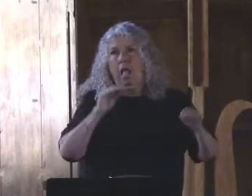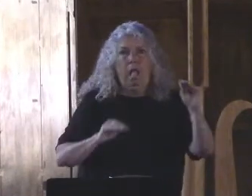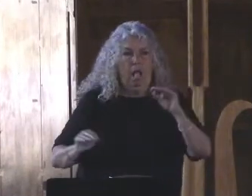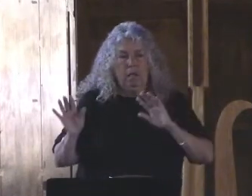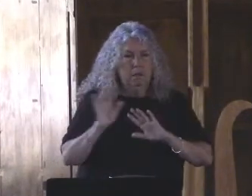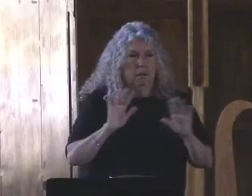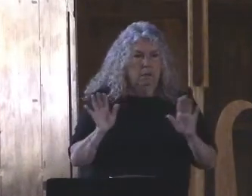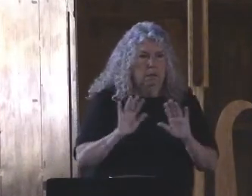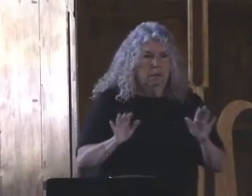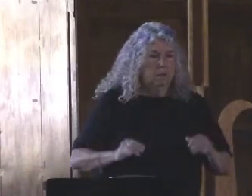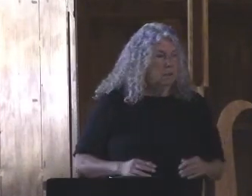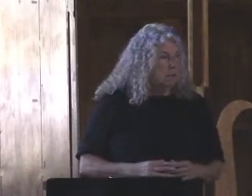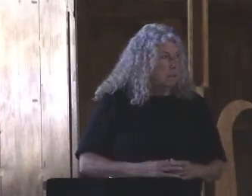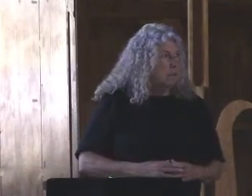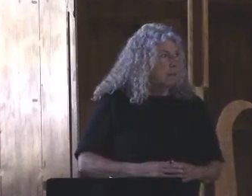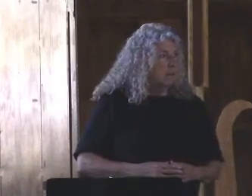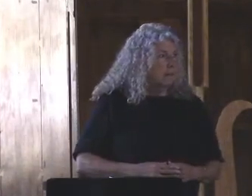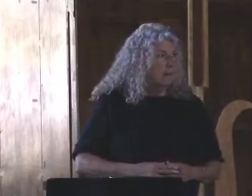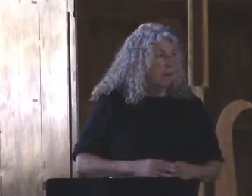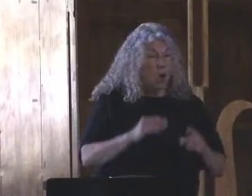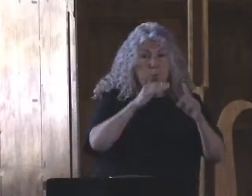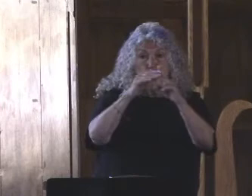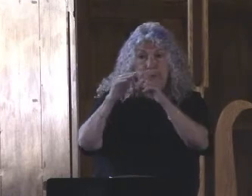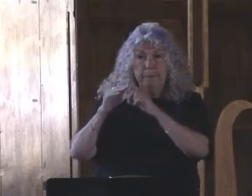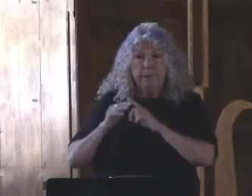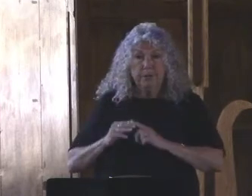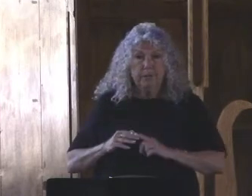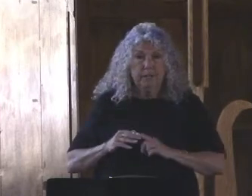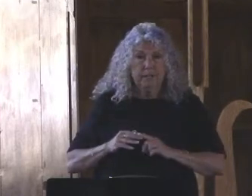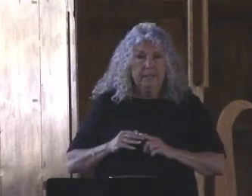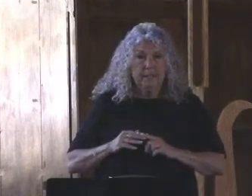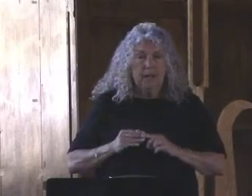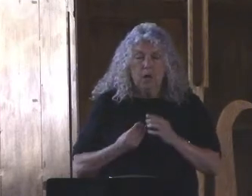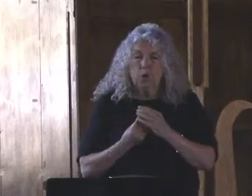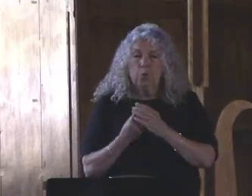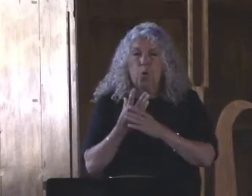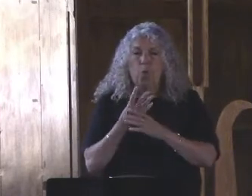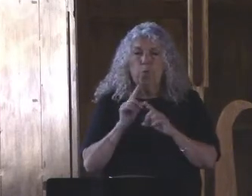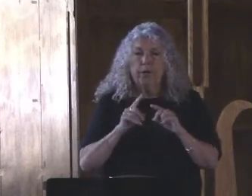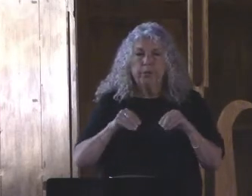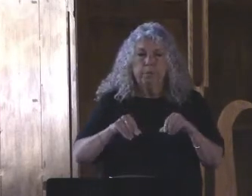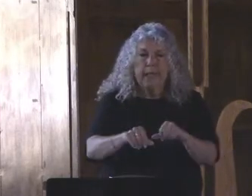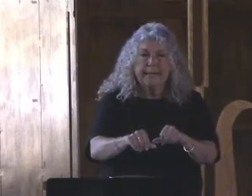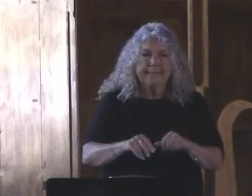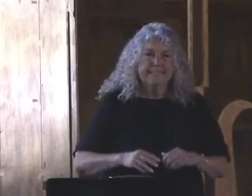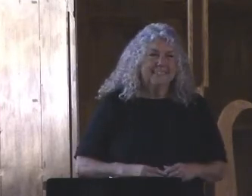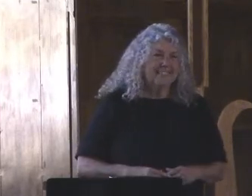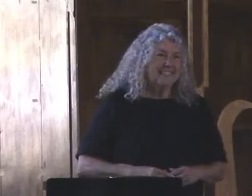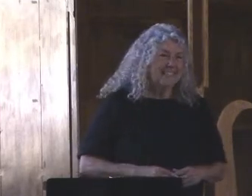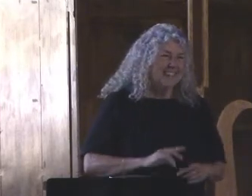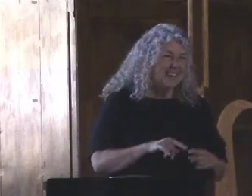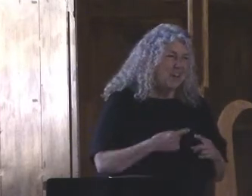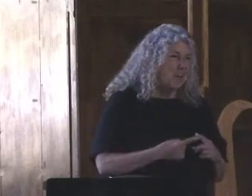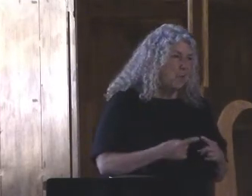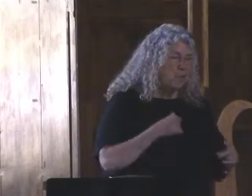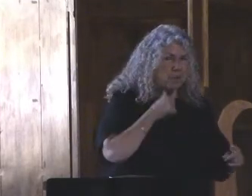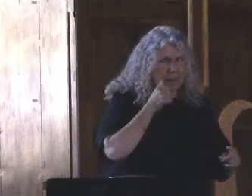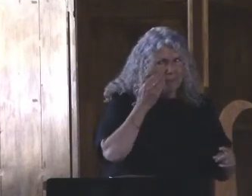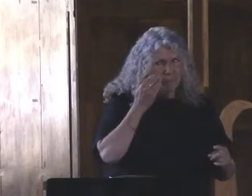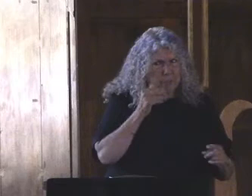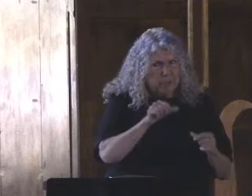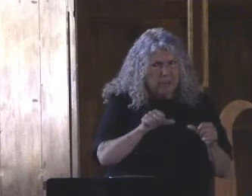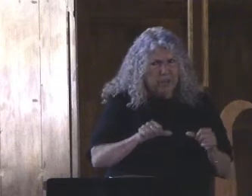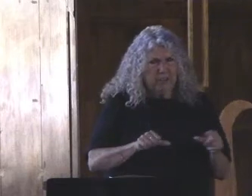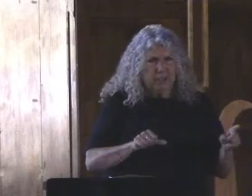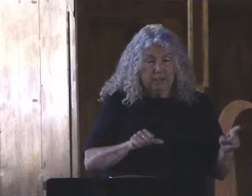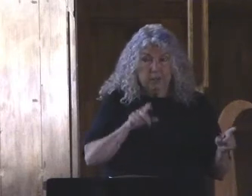to another. So this is a reminder about blooming where we're planted, I think. Whenever we're in unfamiliar